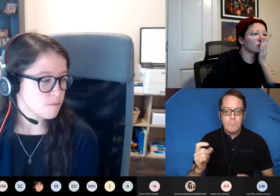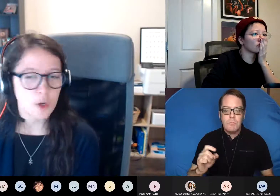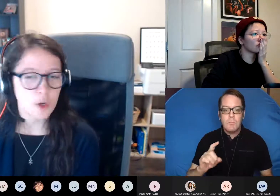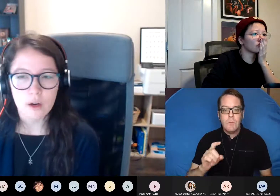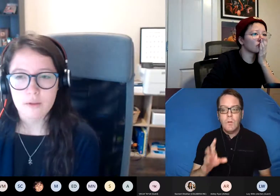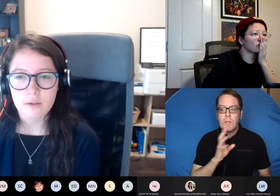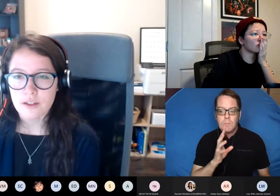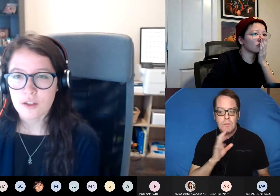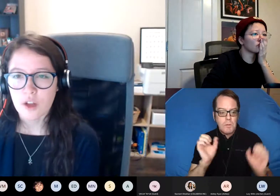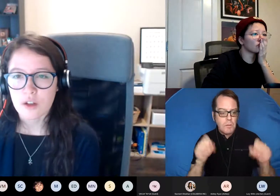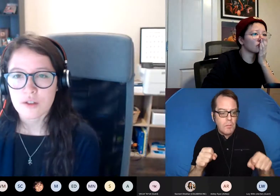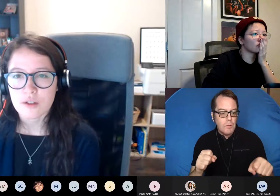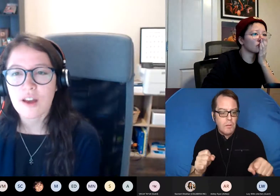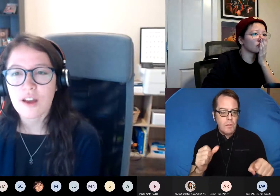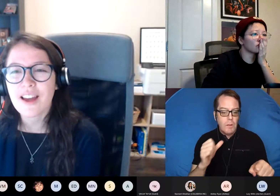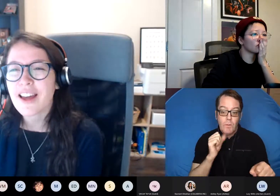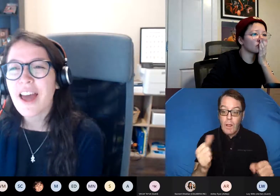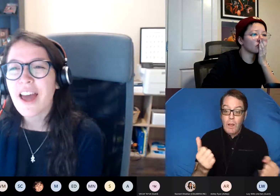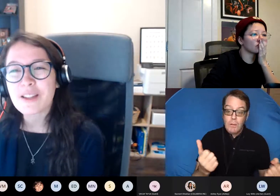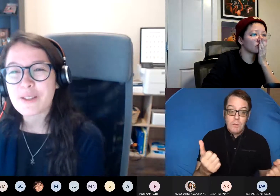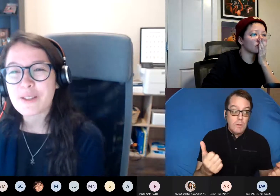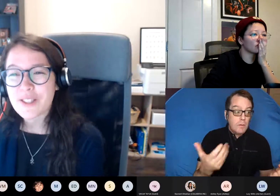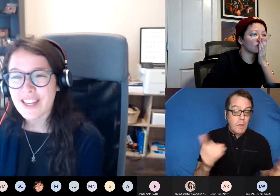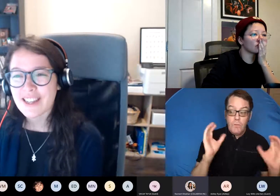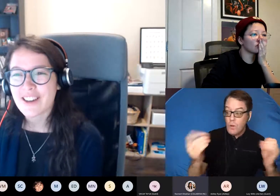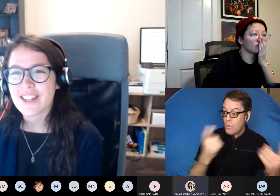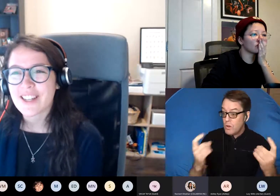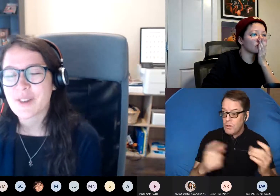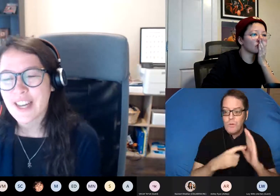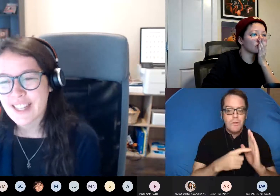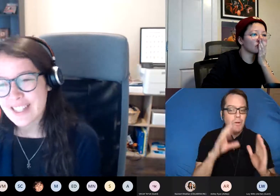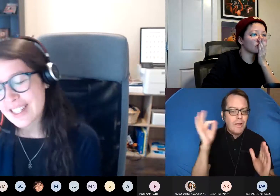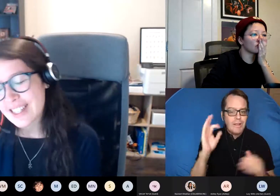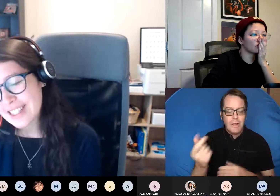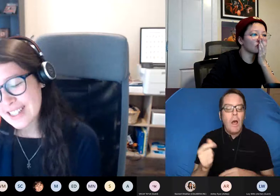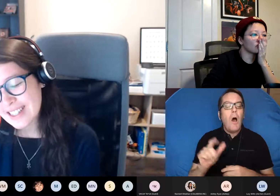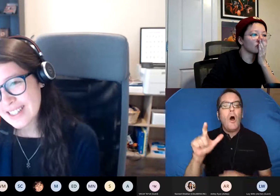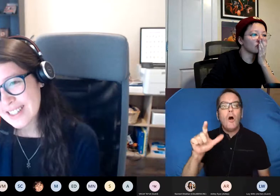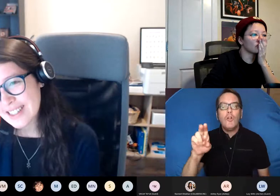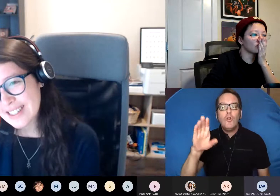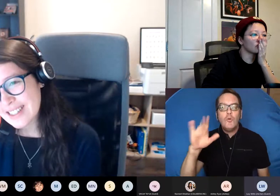Otherwise, we'll just show our cats and dogs. Lucy, your hand's up, go ahead.